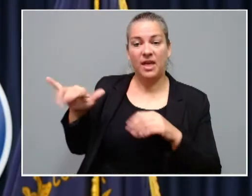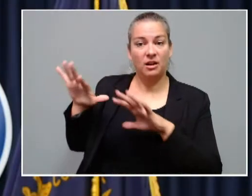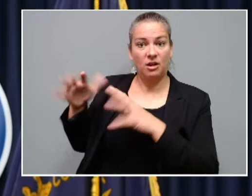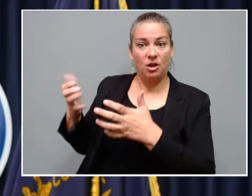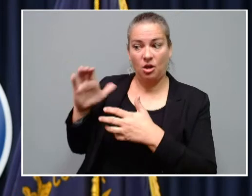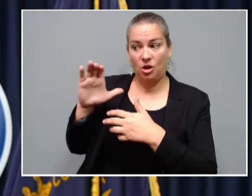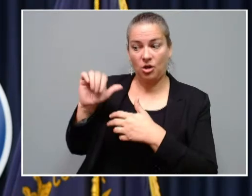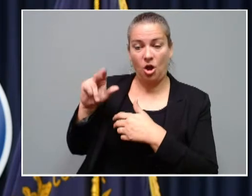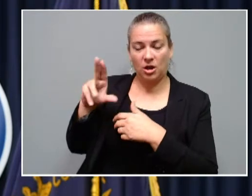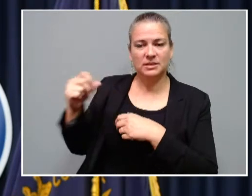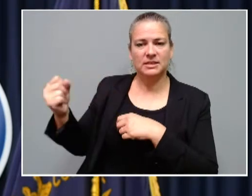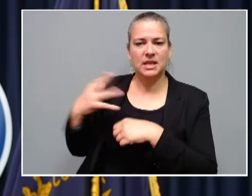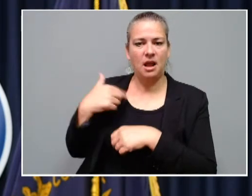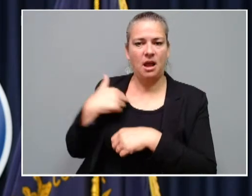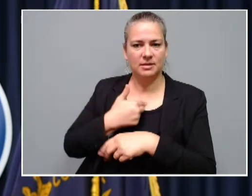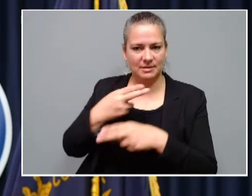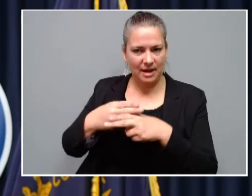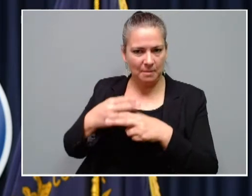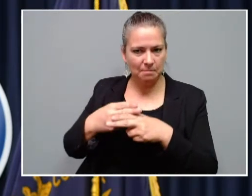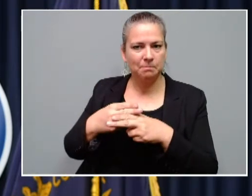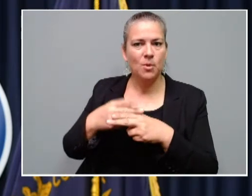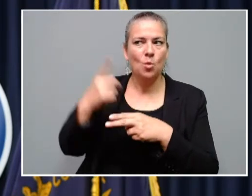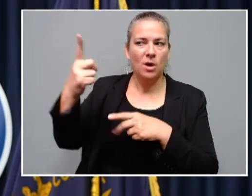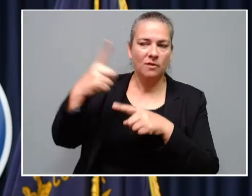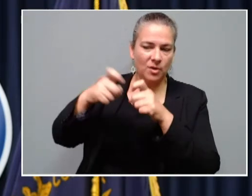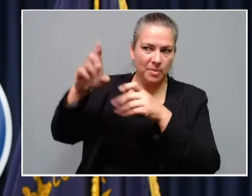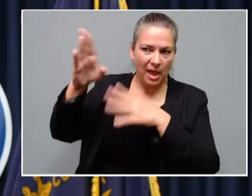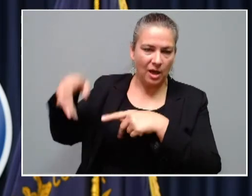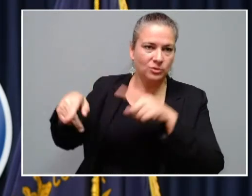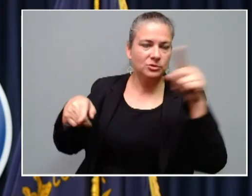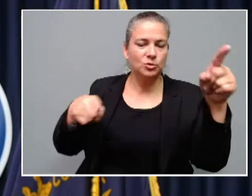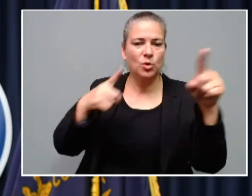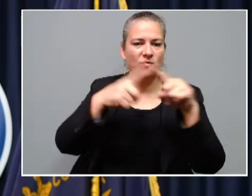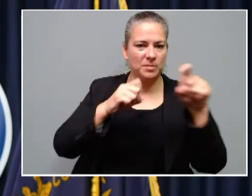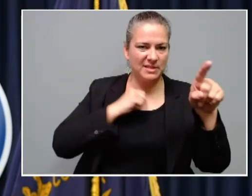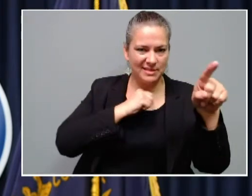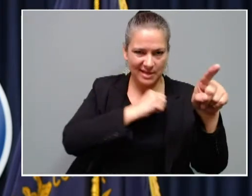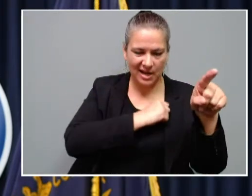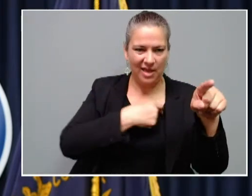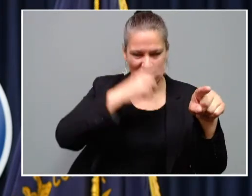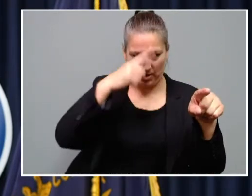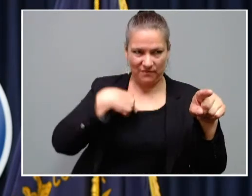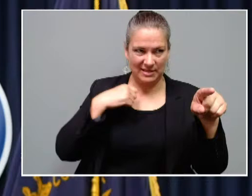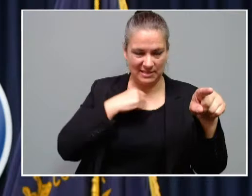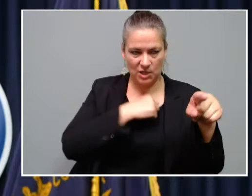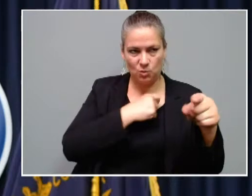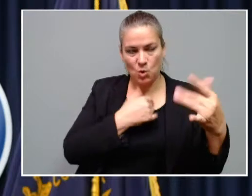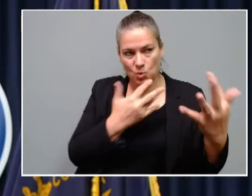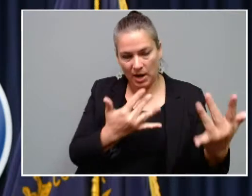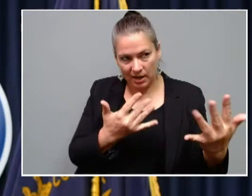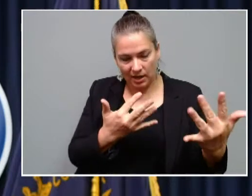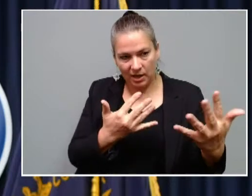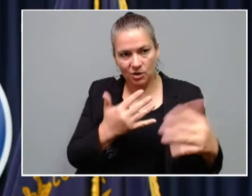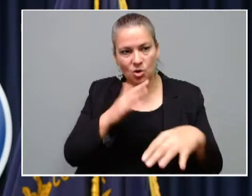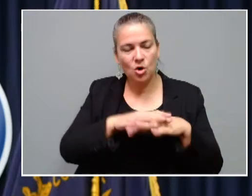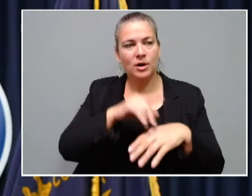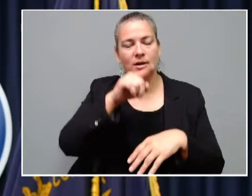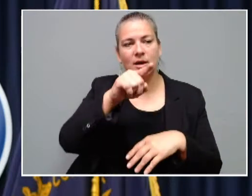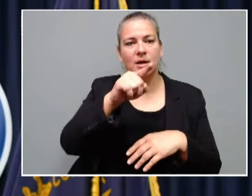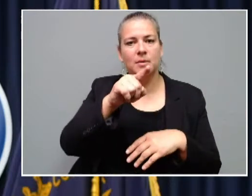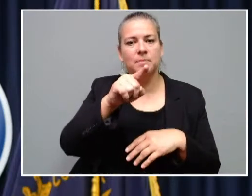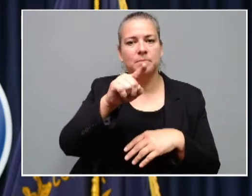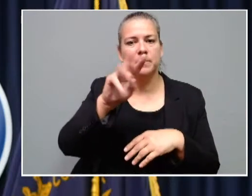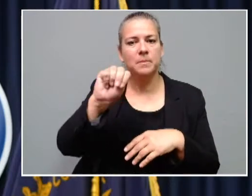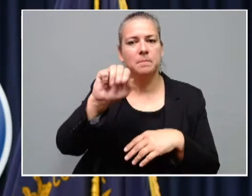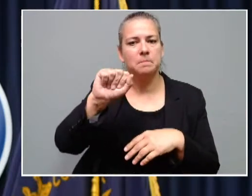that they want to serve, one from the House and one from the Senate. I believe we have the Senate. We are waiting on the majority. I